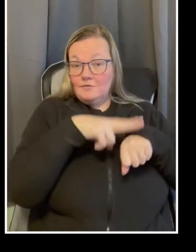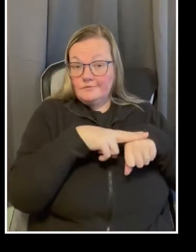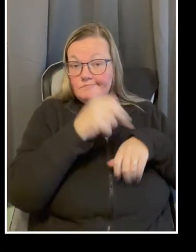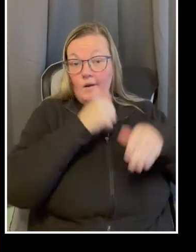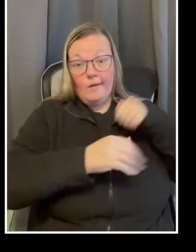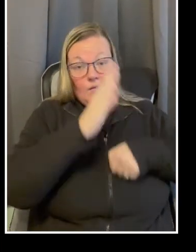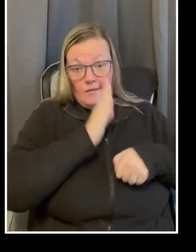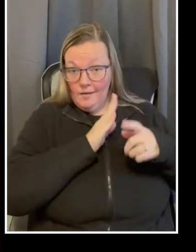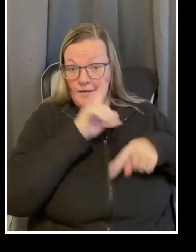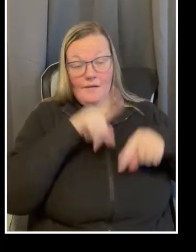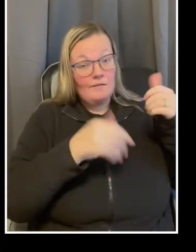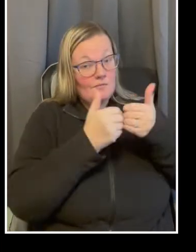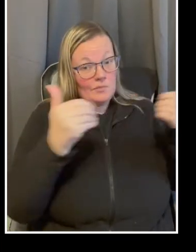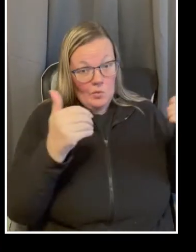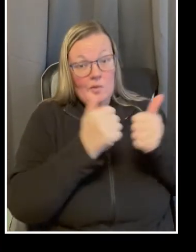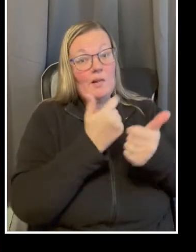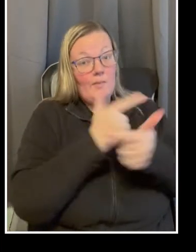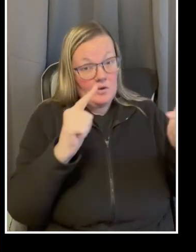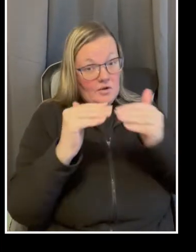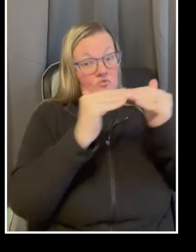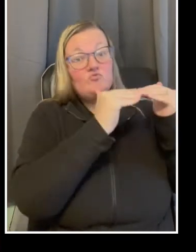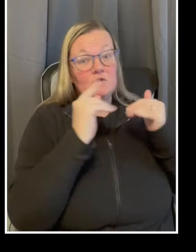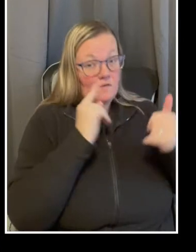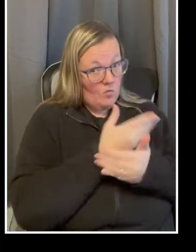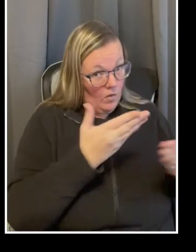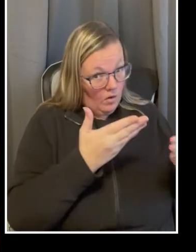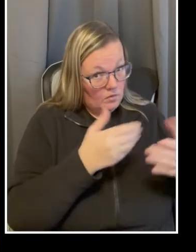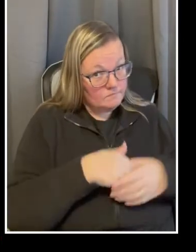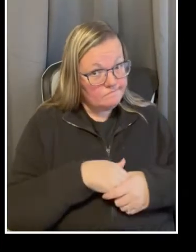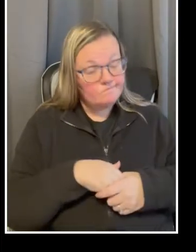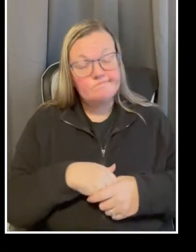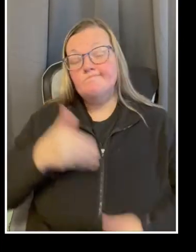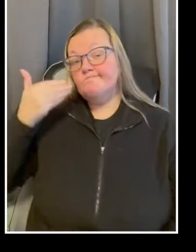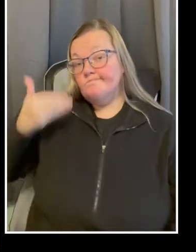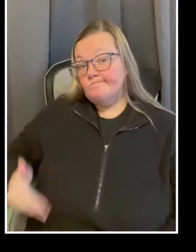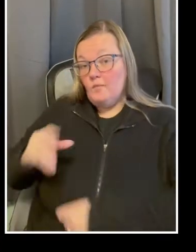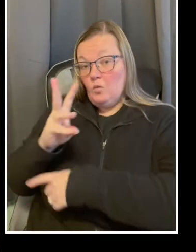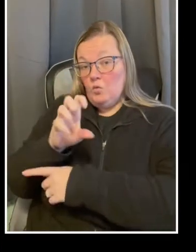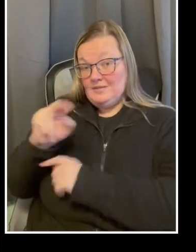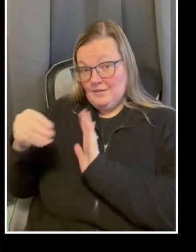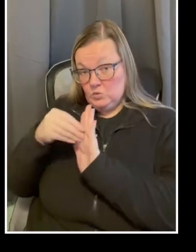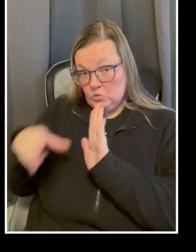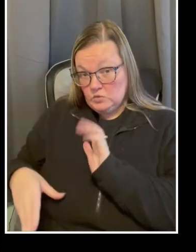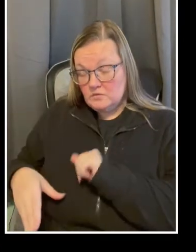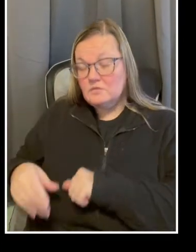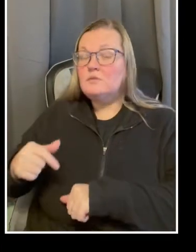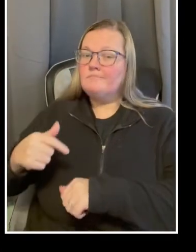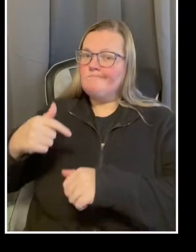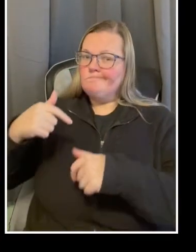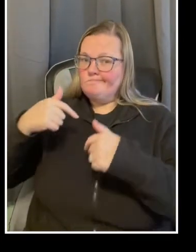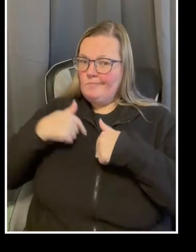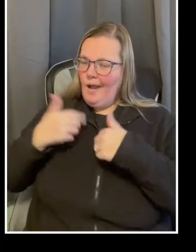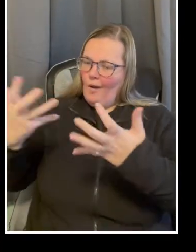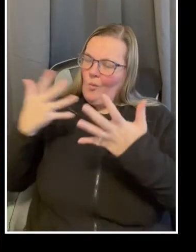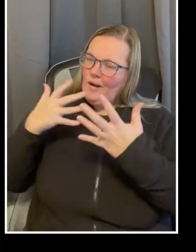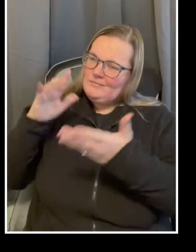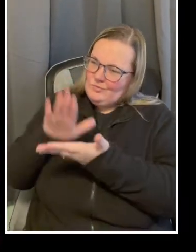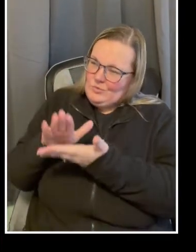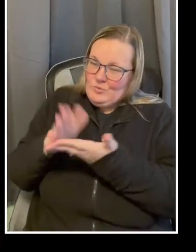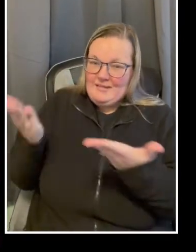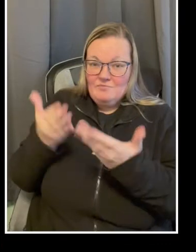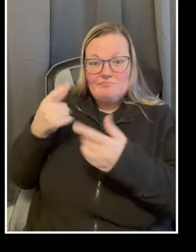one nation under God, indivisible with liberty and justice for all. I am a Wilson student. I strive to achieve